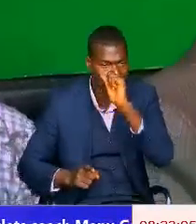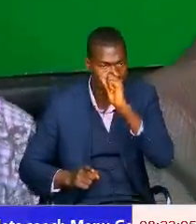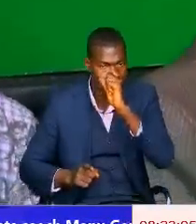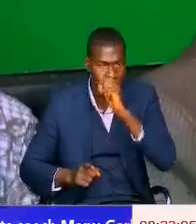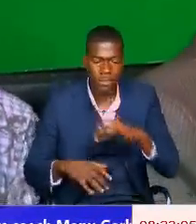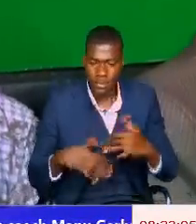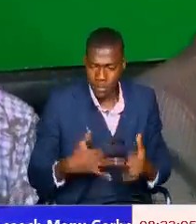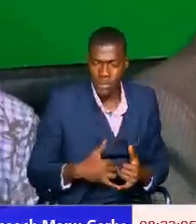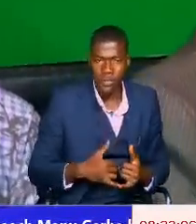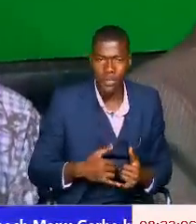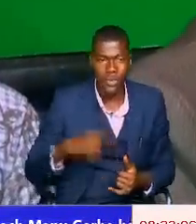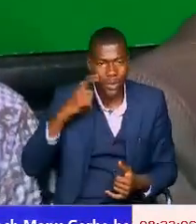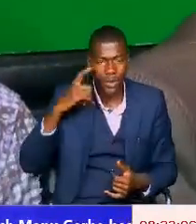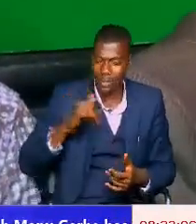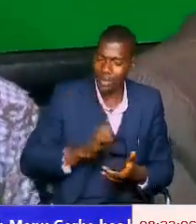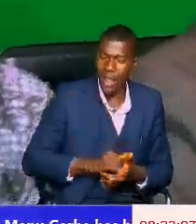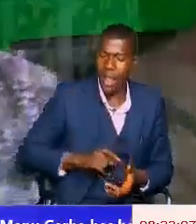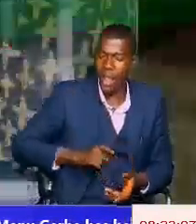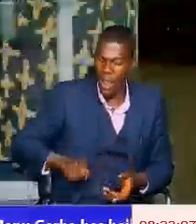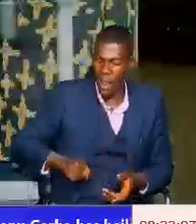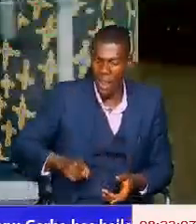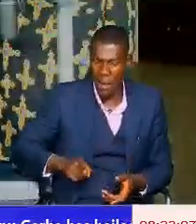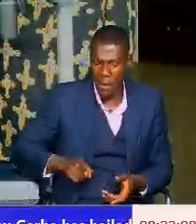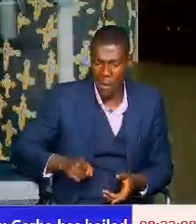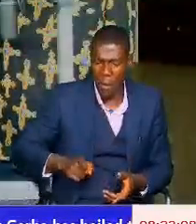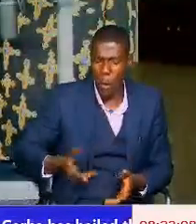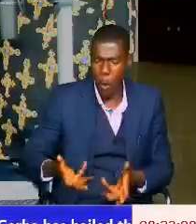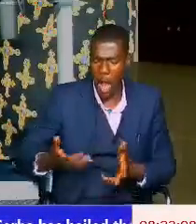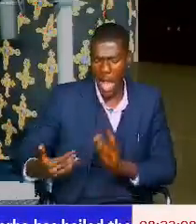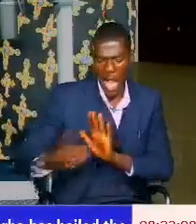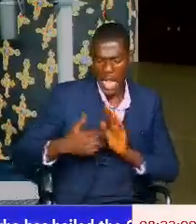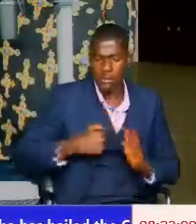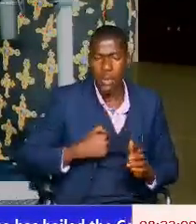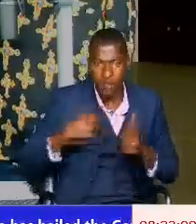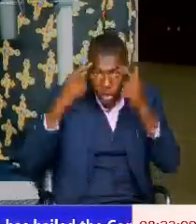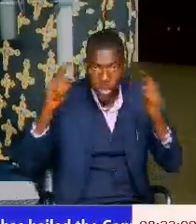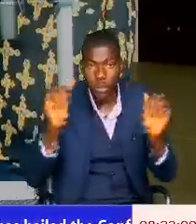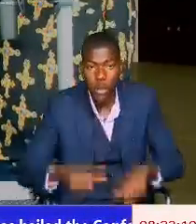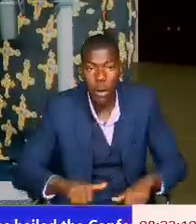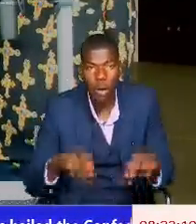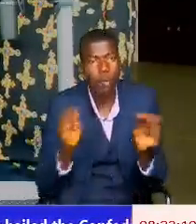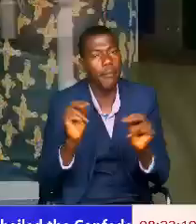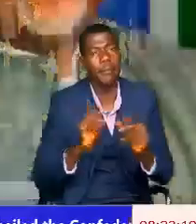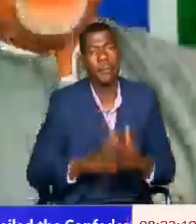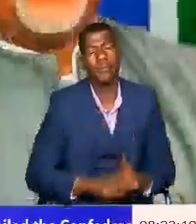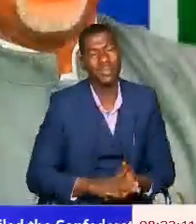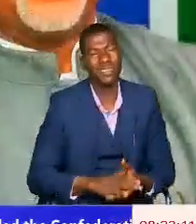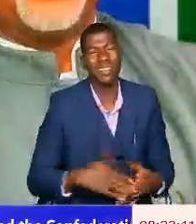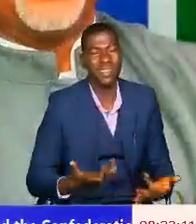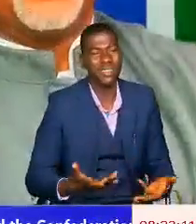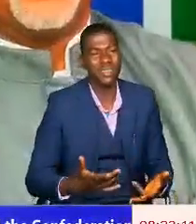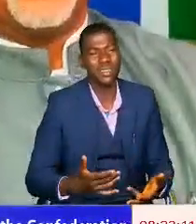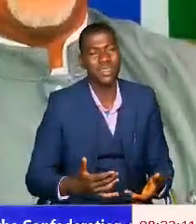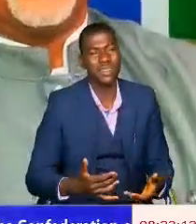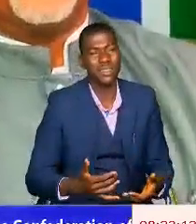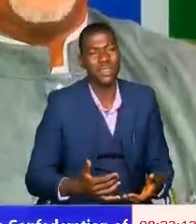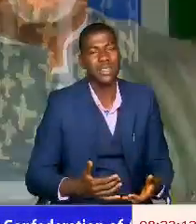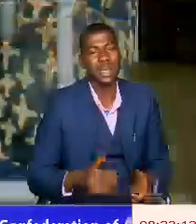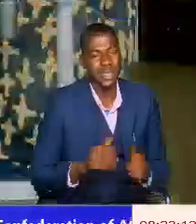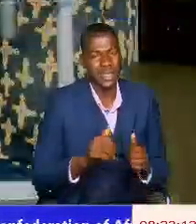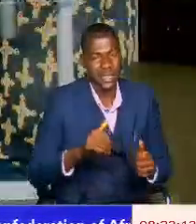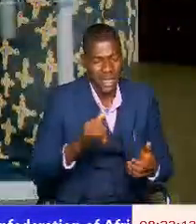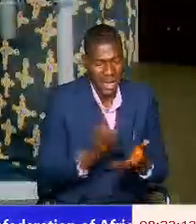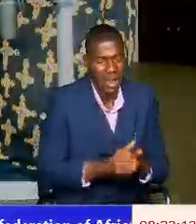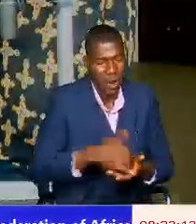recommendation can be under the carpet. You understand? You carry those people, say, nodal officers. It better